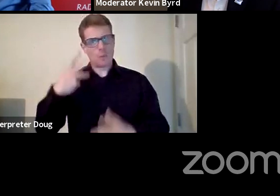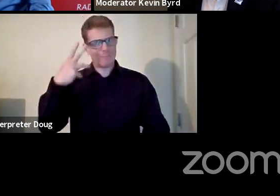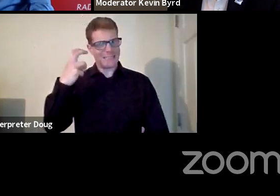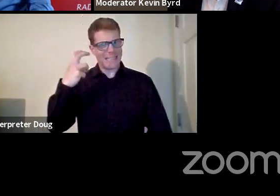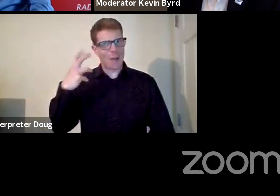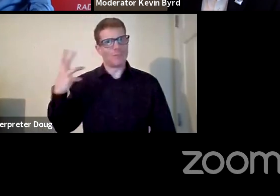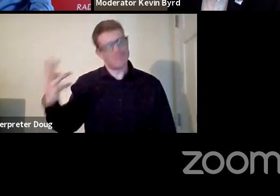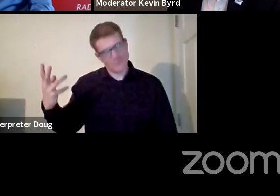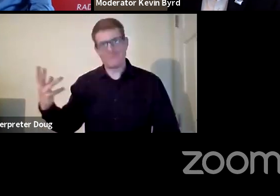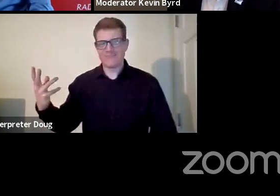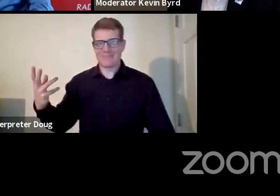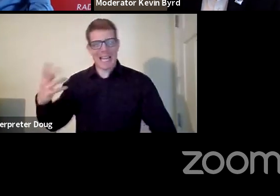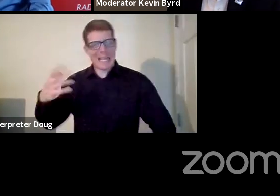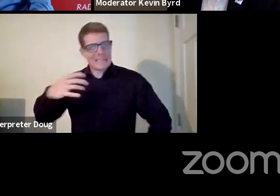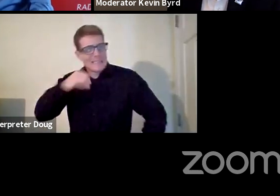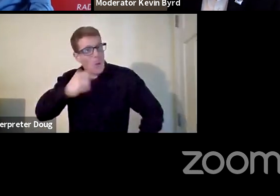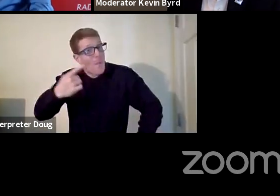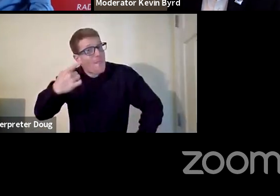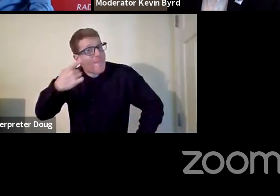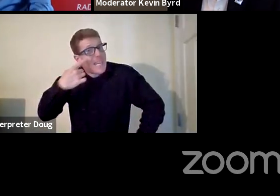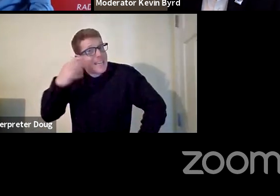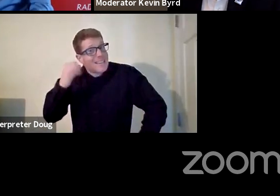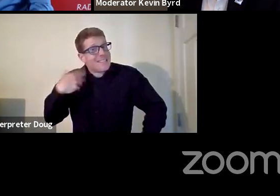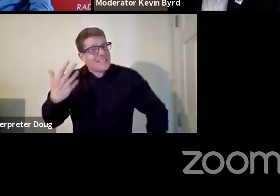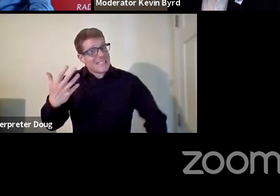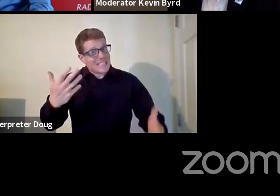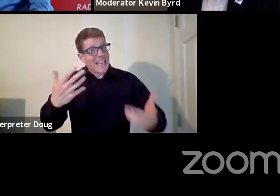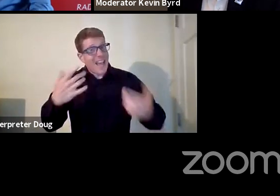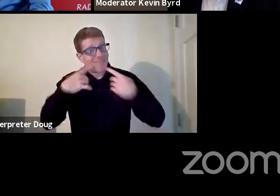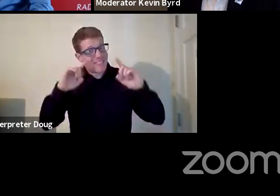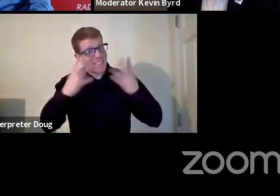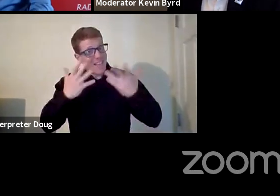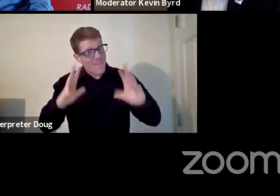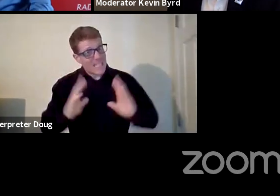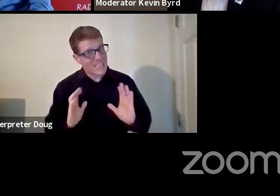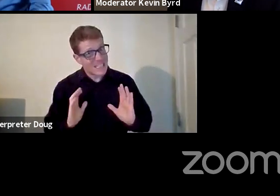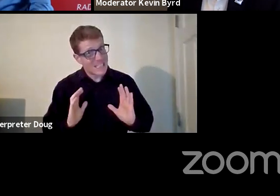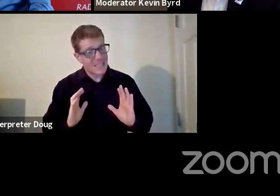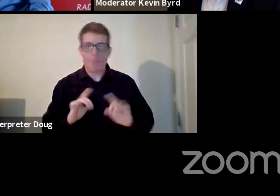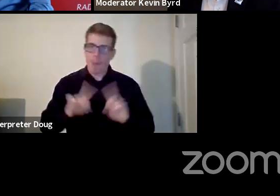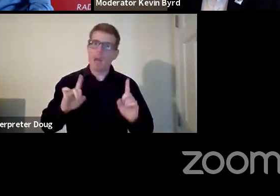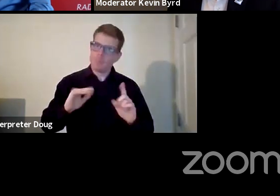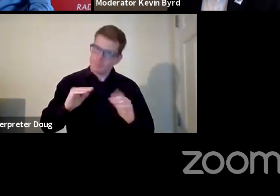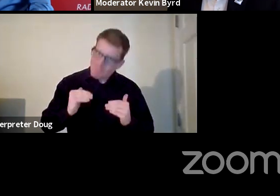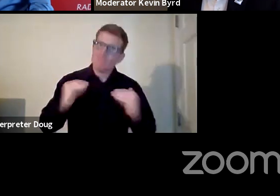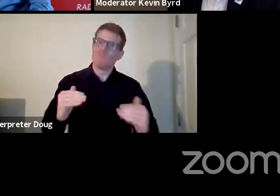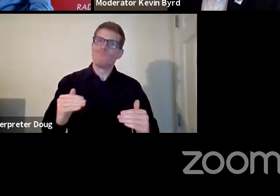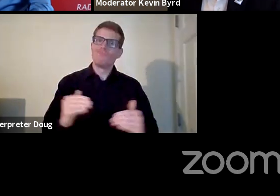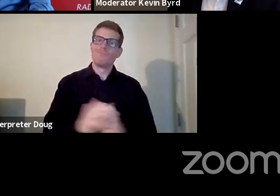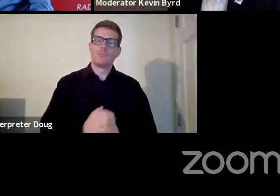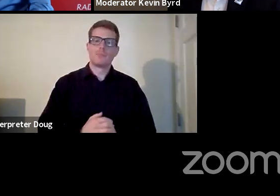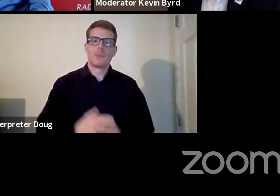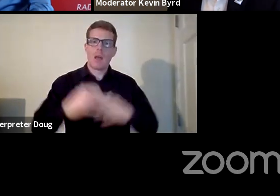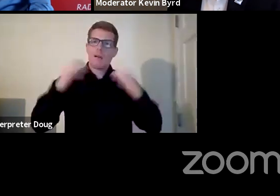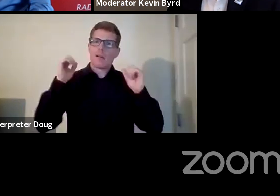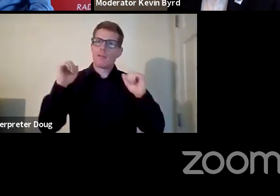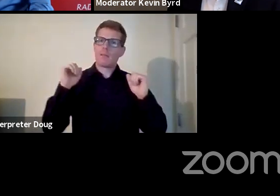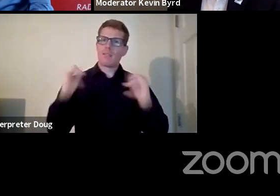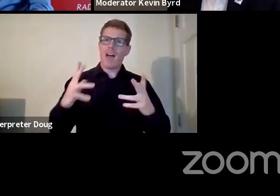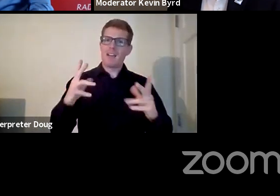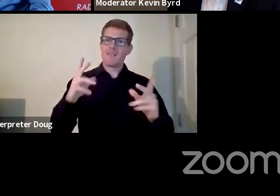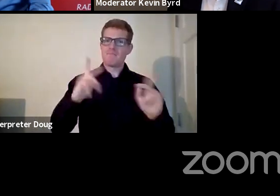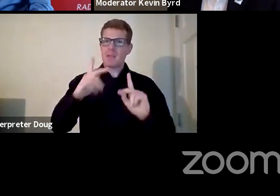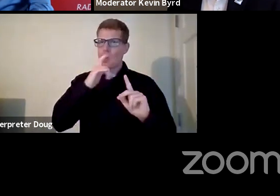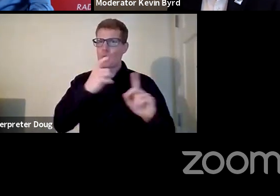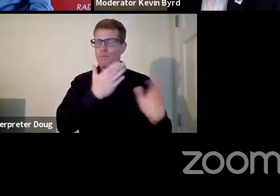members, the residents of Blacksburg, just jumped at the latest public